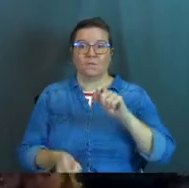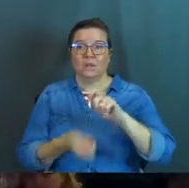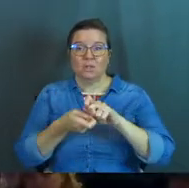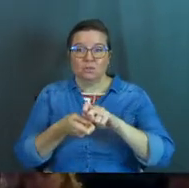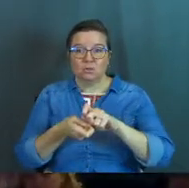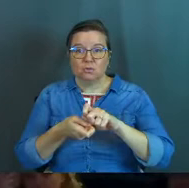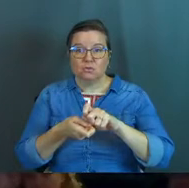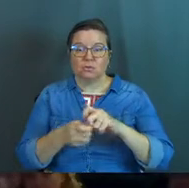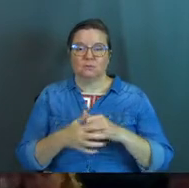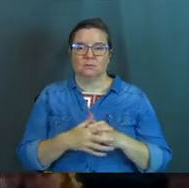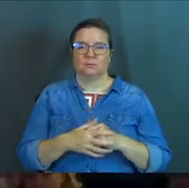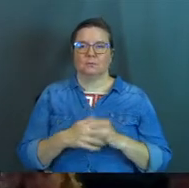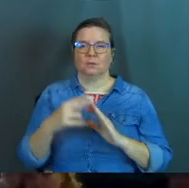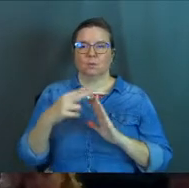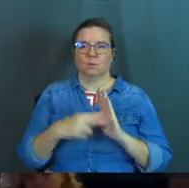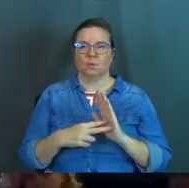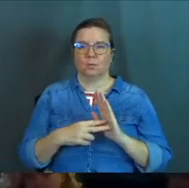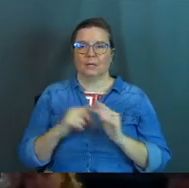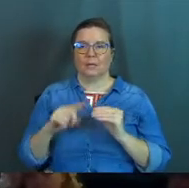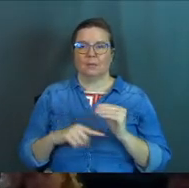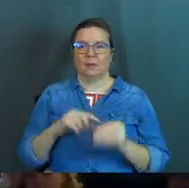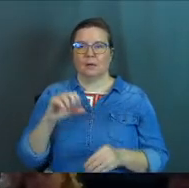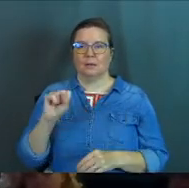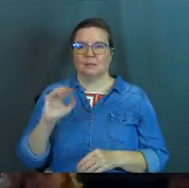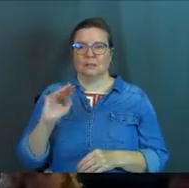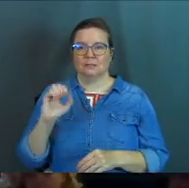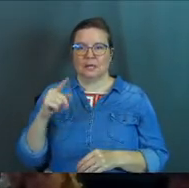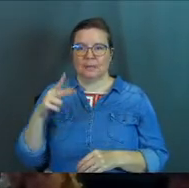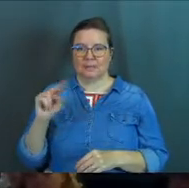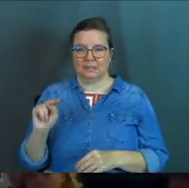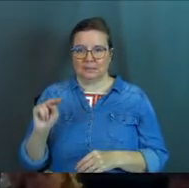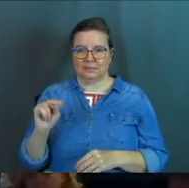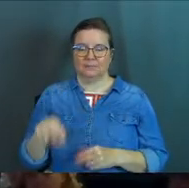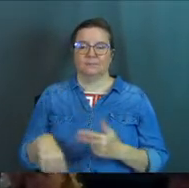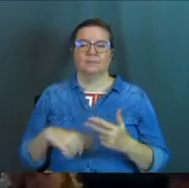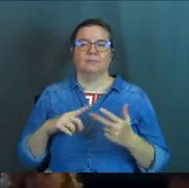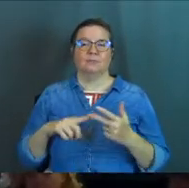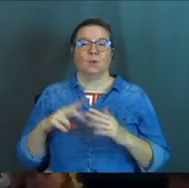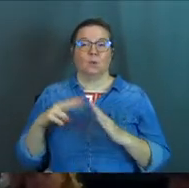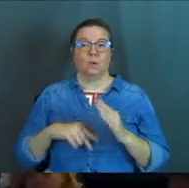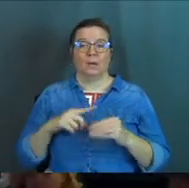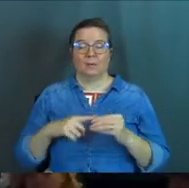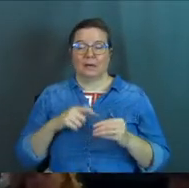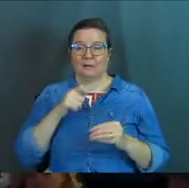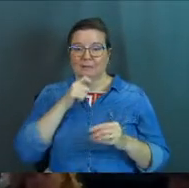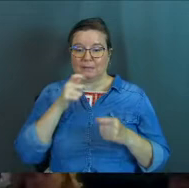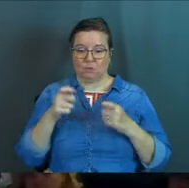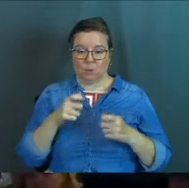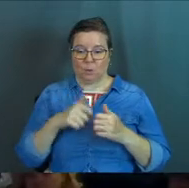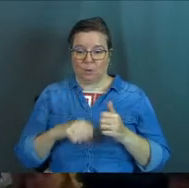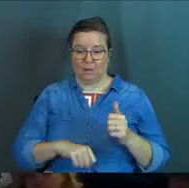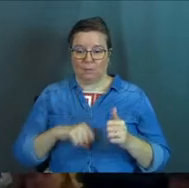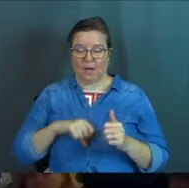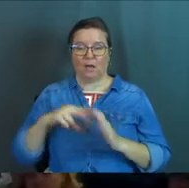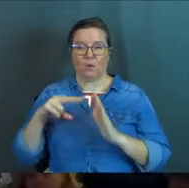revenge, read about Samson. If you want to read about being out of control and pride, read